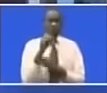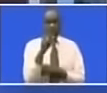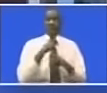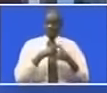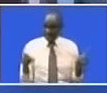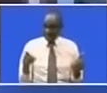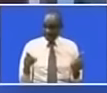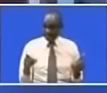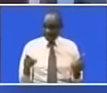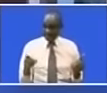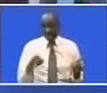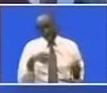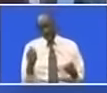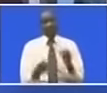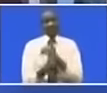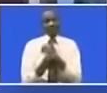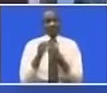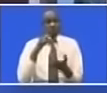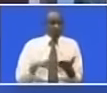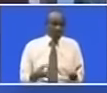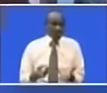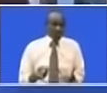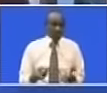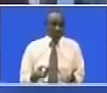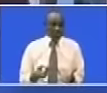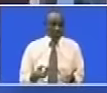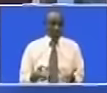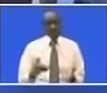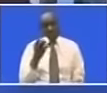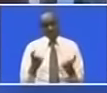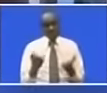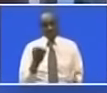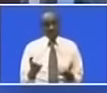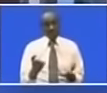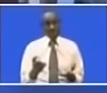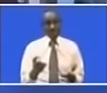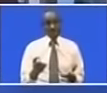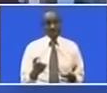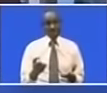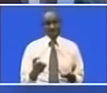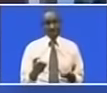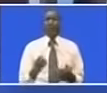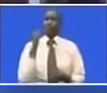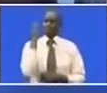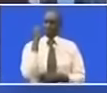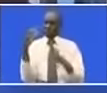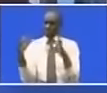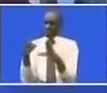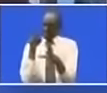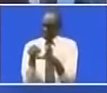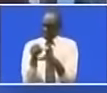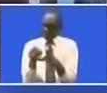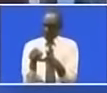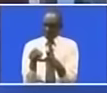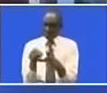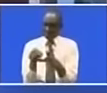But another explanation could also be that political parties have tended to